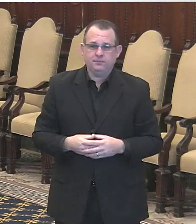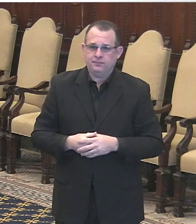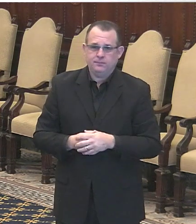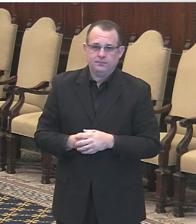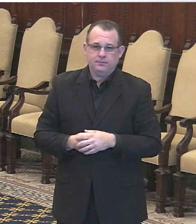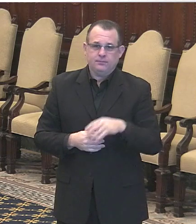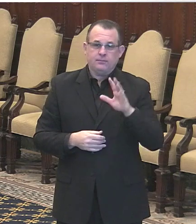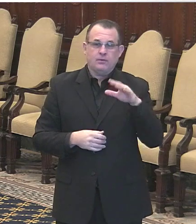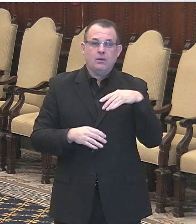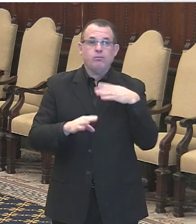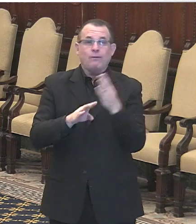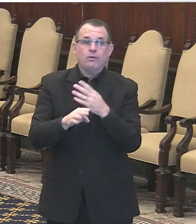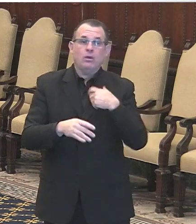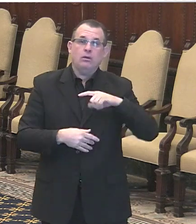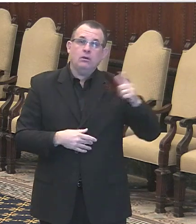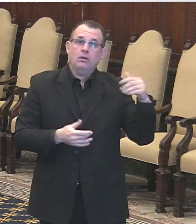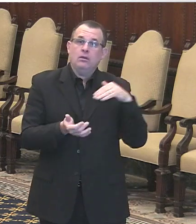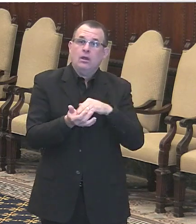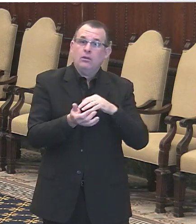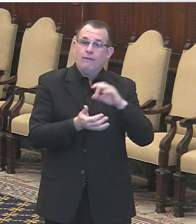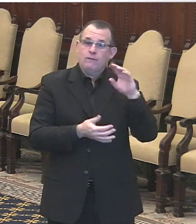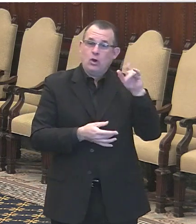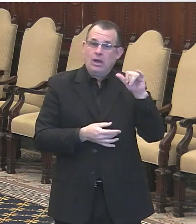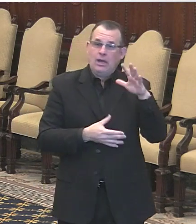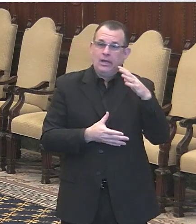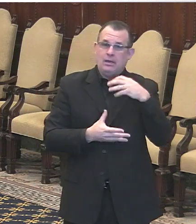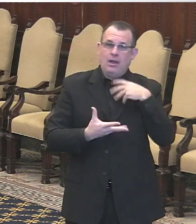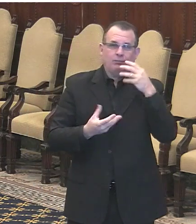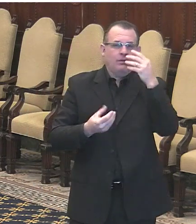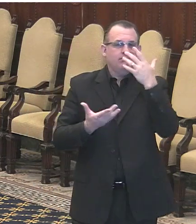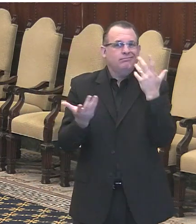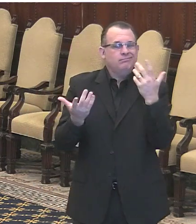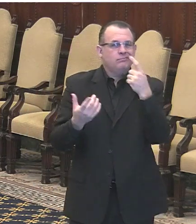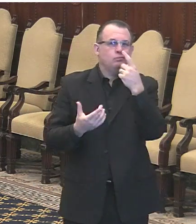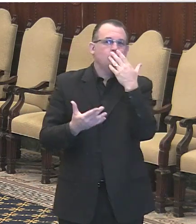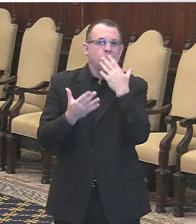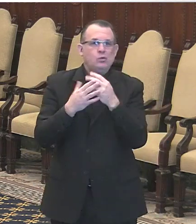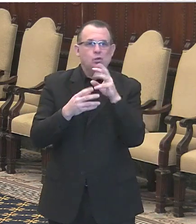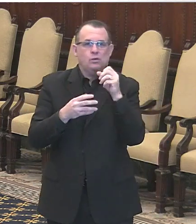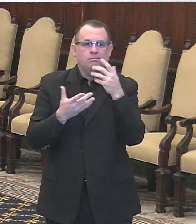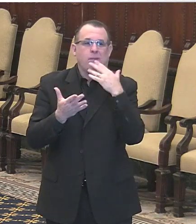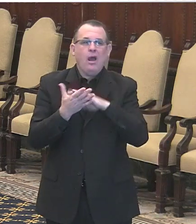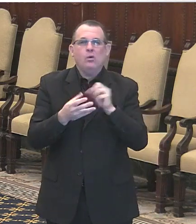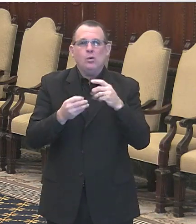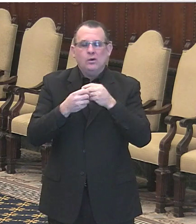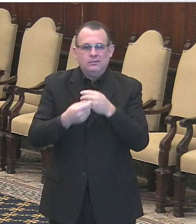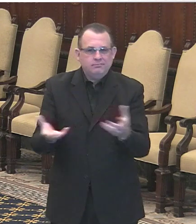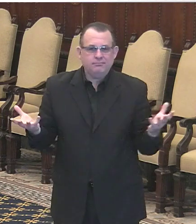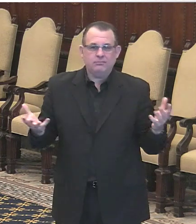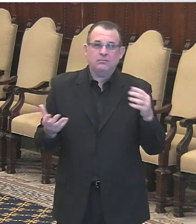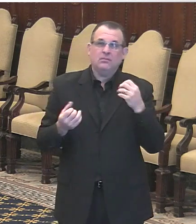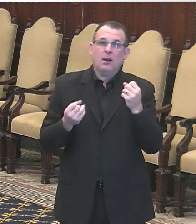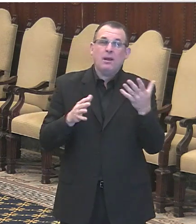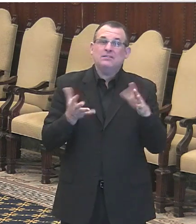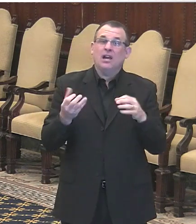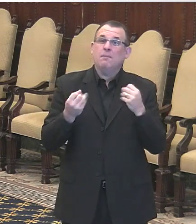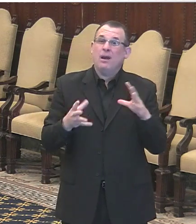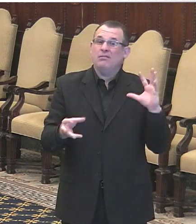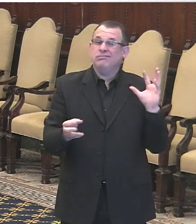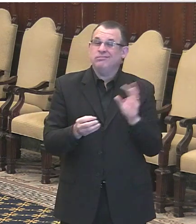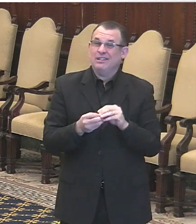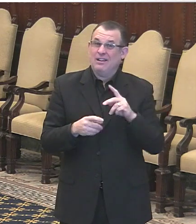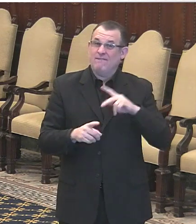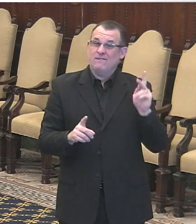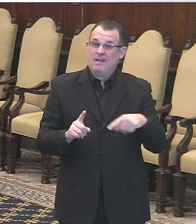I wanted to note an unfortunate milestone. With today's update, the number of people who have died from COVID-19 in Philadelphia